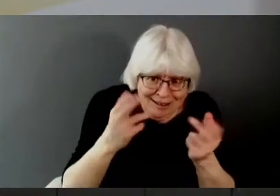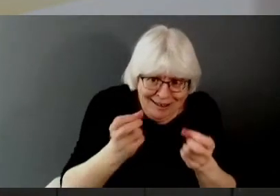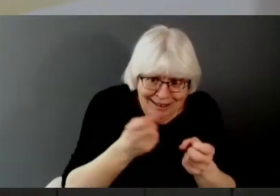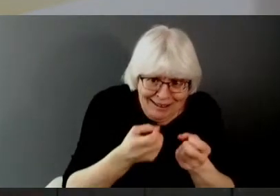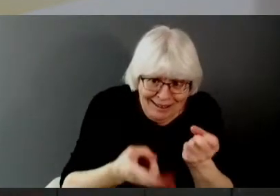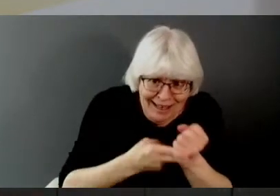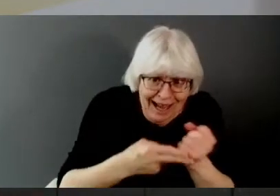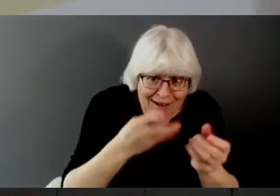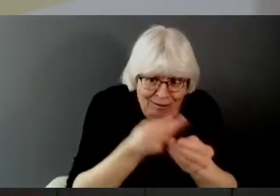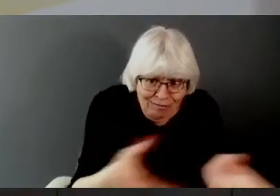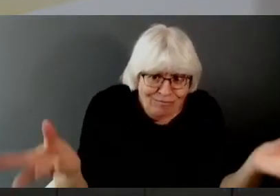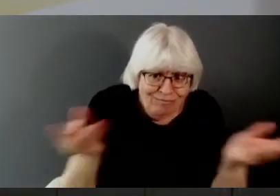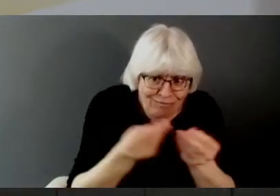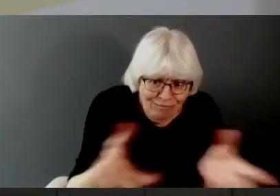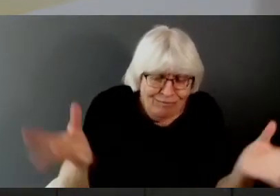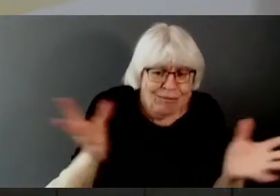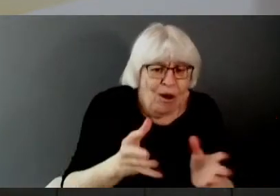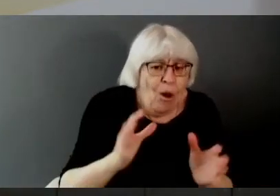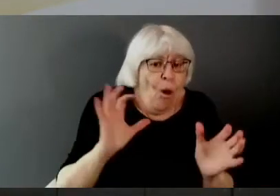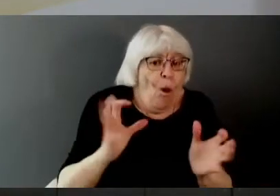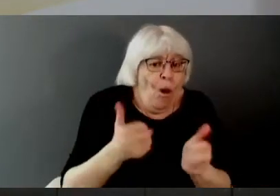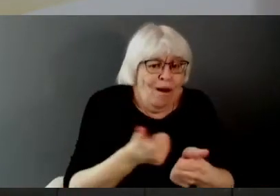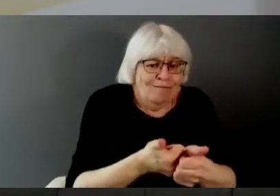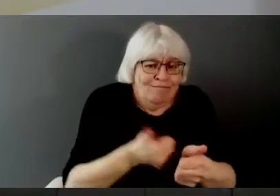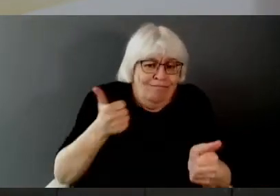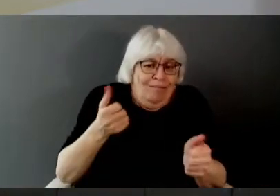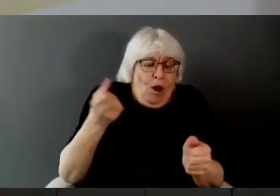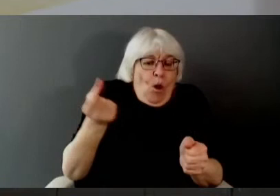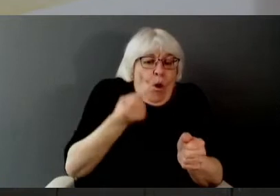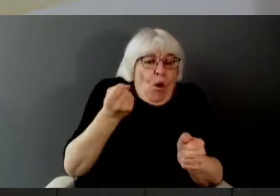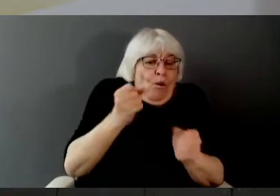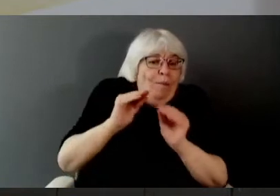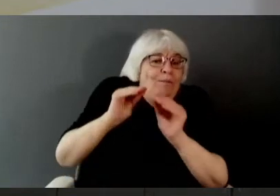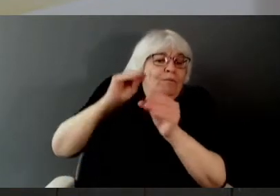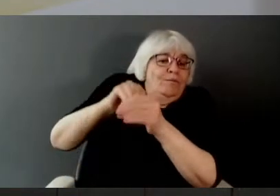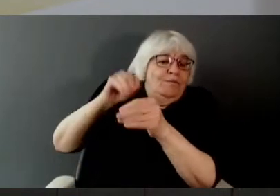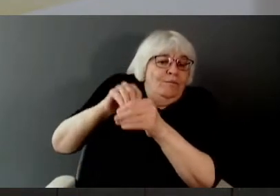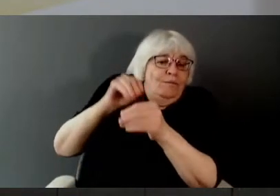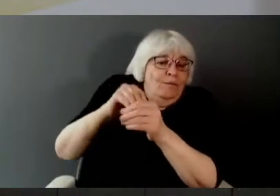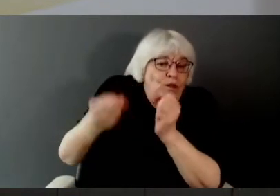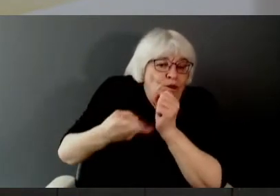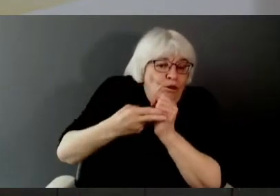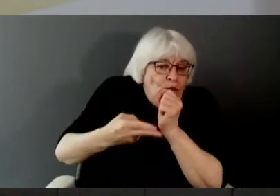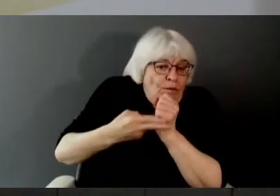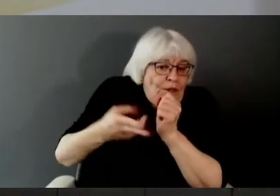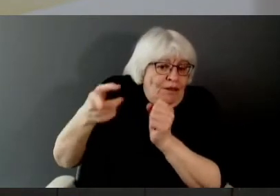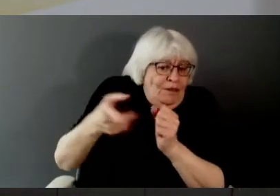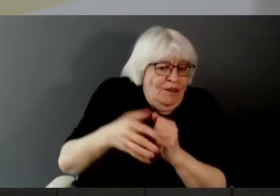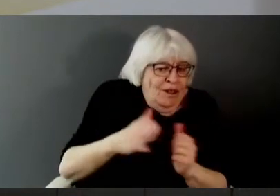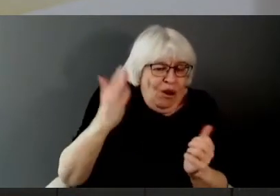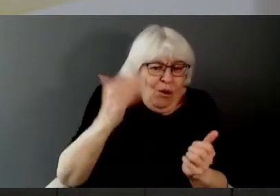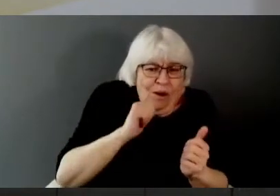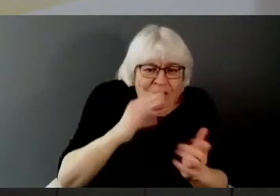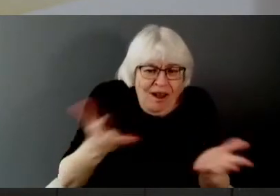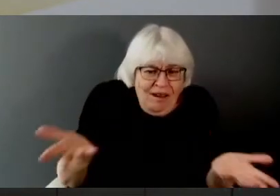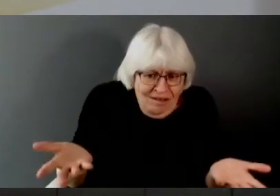in storage for some time? I guess, put another way, what's standing in the way of us getting the vaccines out as soon as they come in, and do we